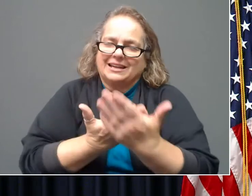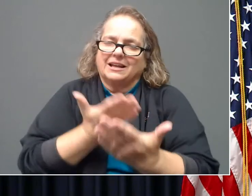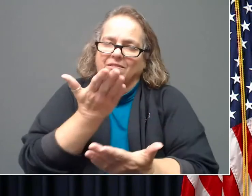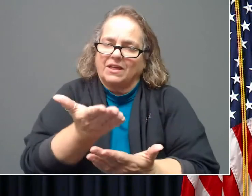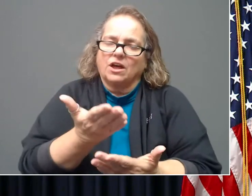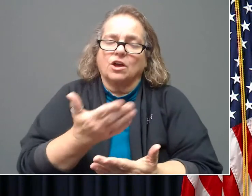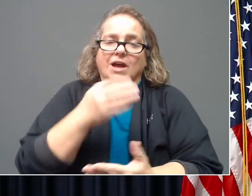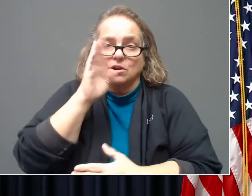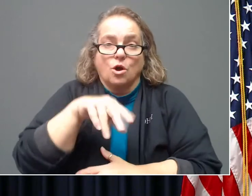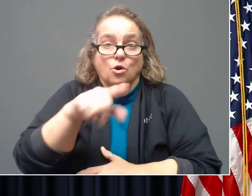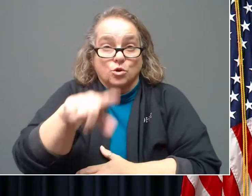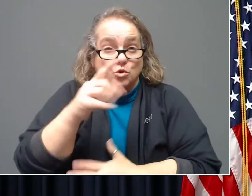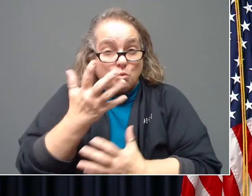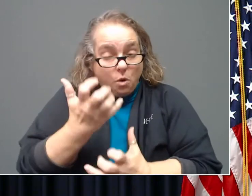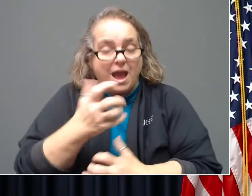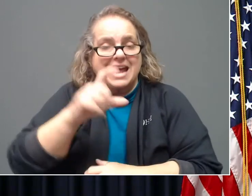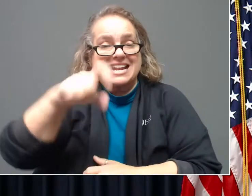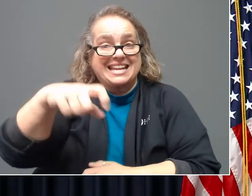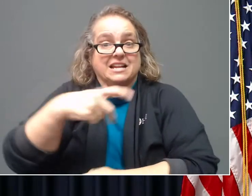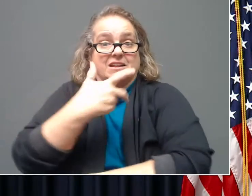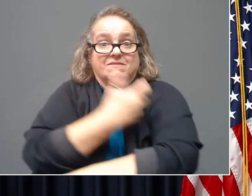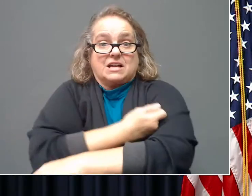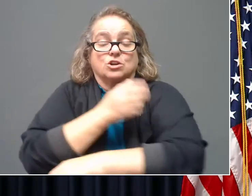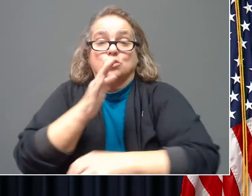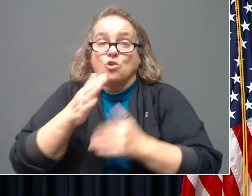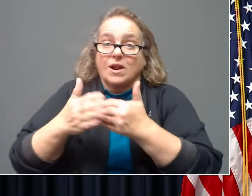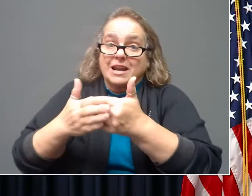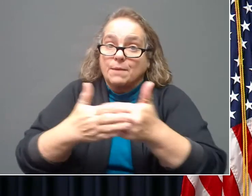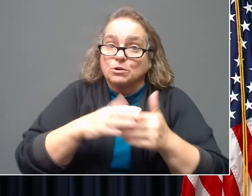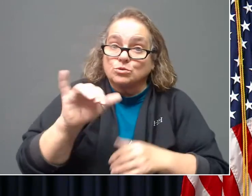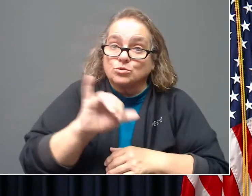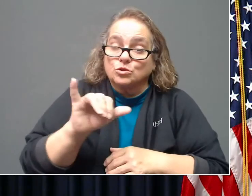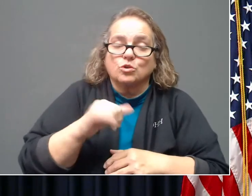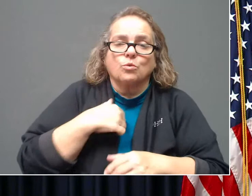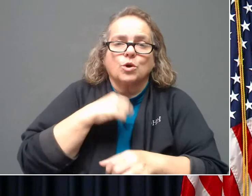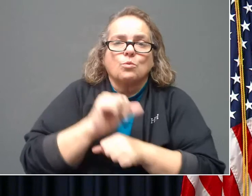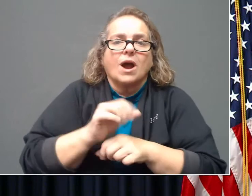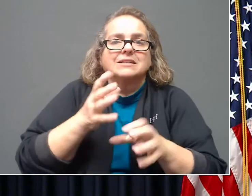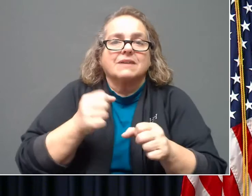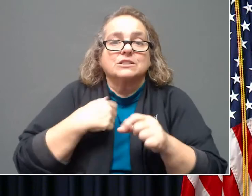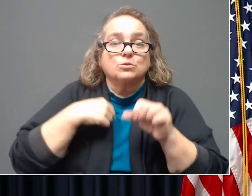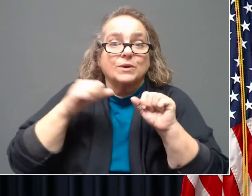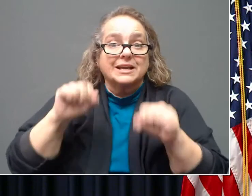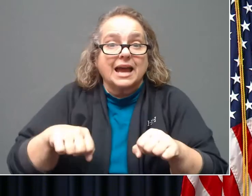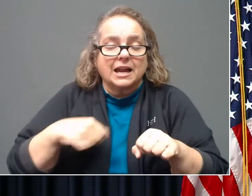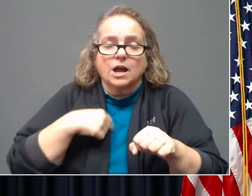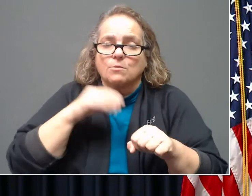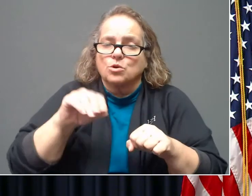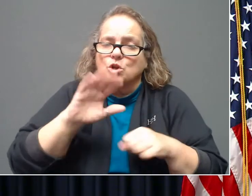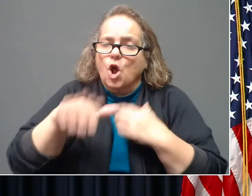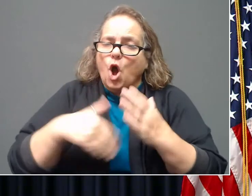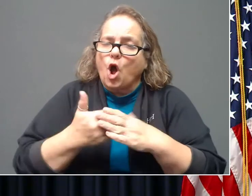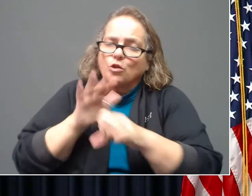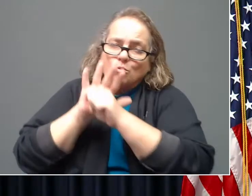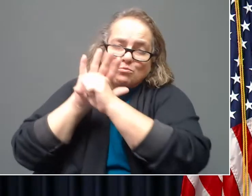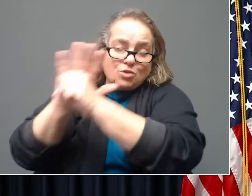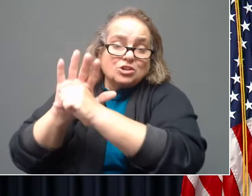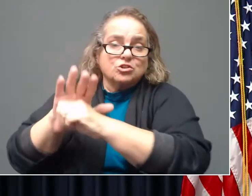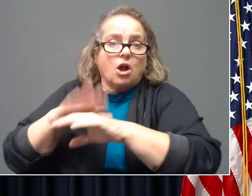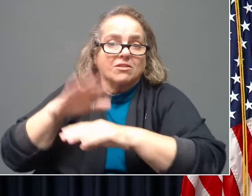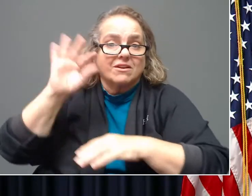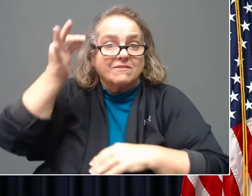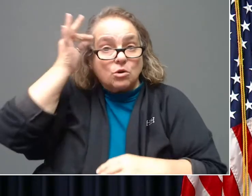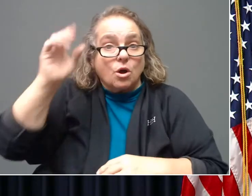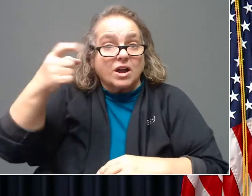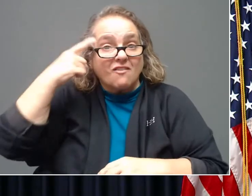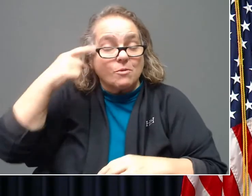need the vaccine, and your neighbors do too. We're working as fast as we can, and I'm putting every bit of pressure I can on the federal government. I want you